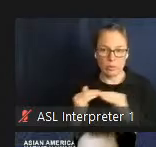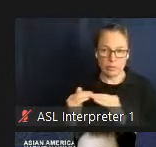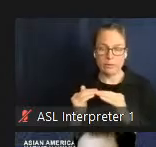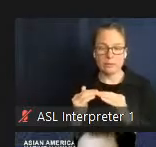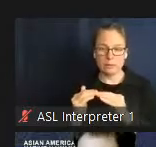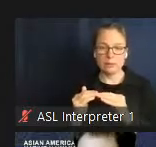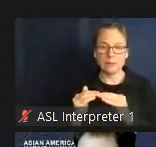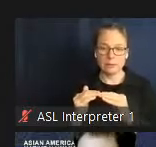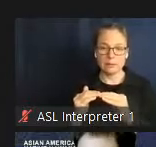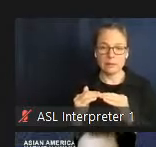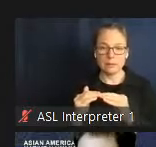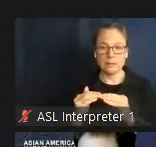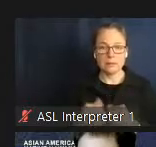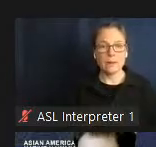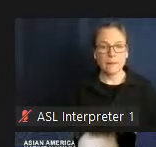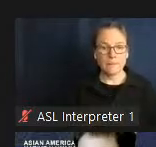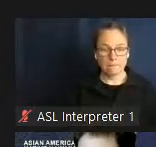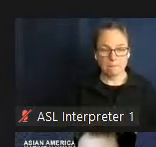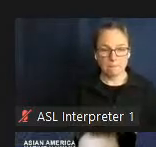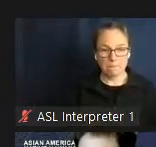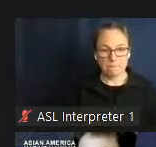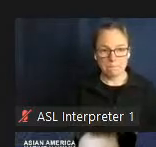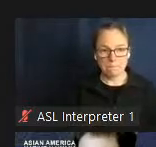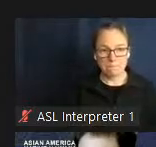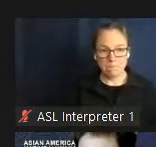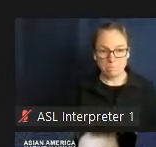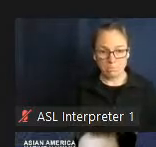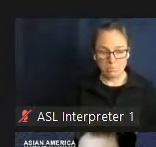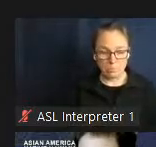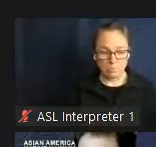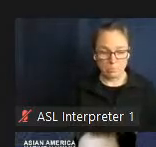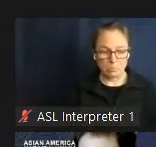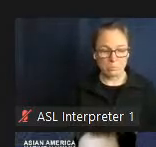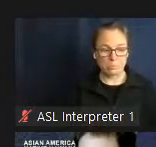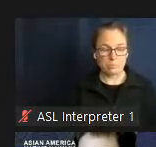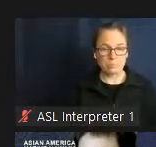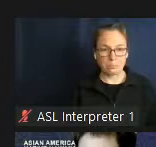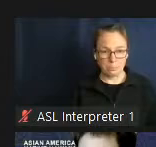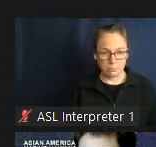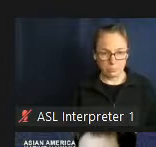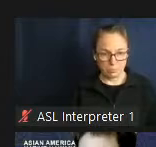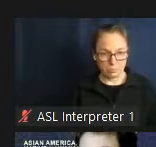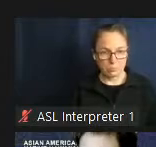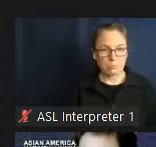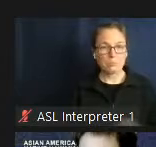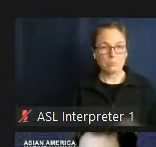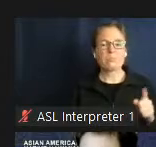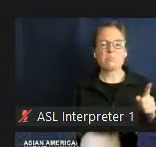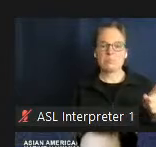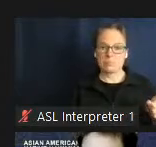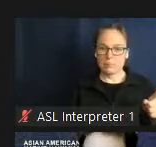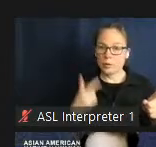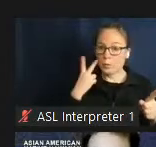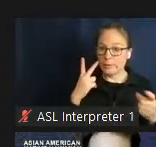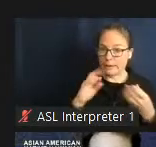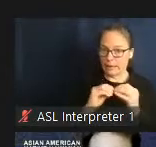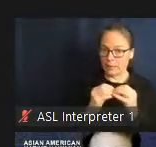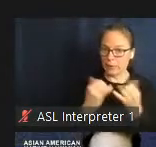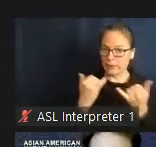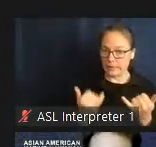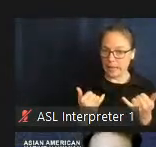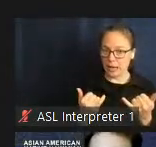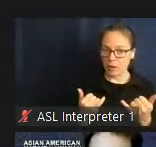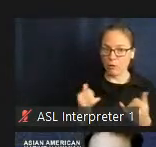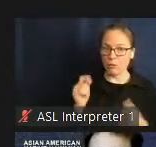to synthesize down into the numbers that we have shared with you this evening. So